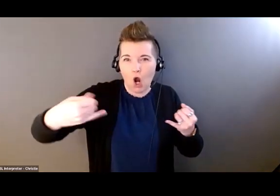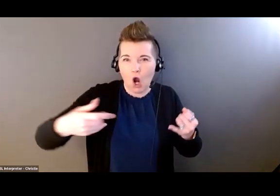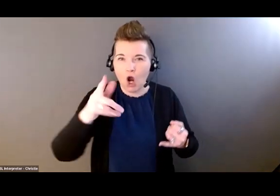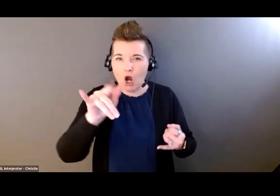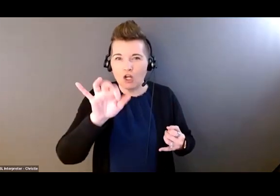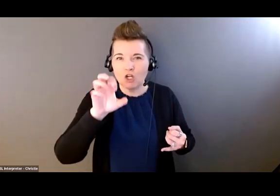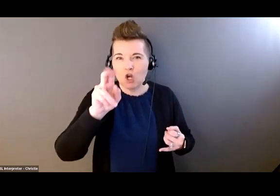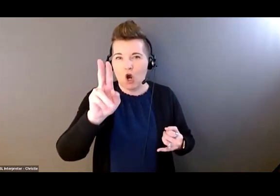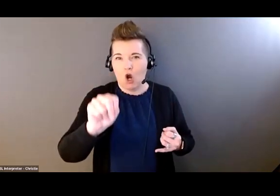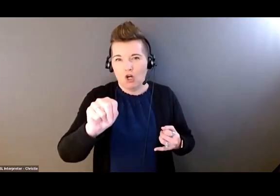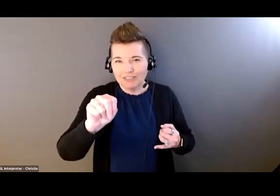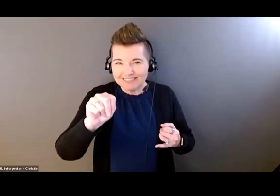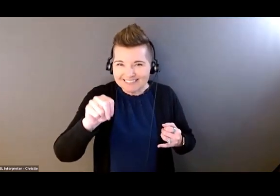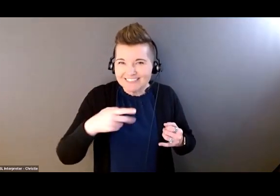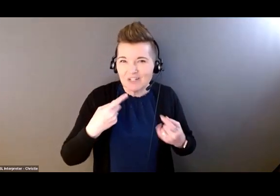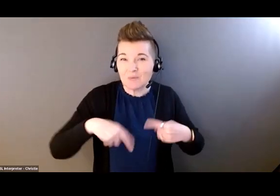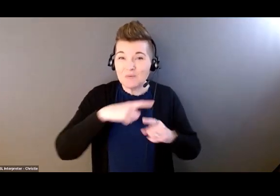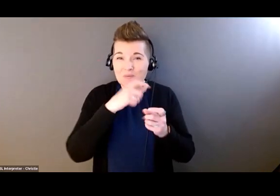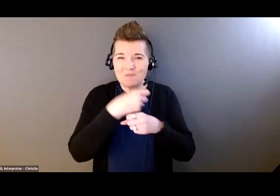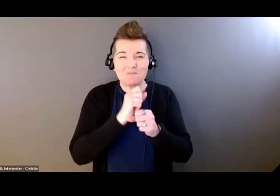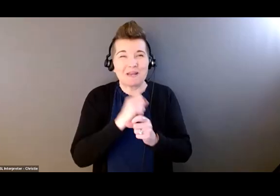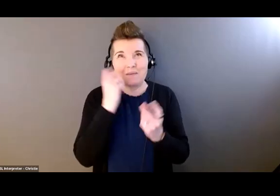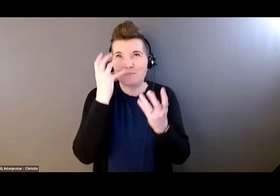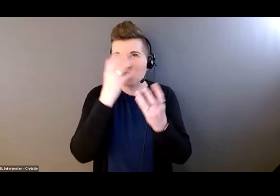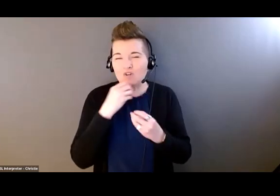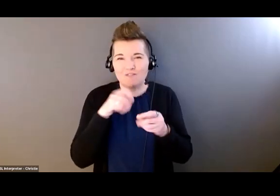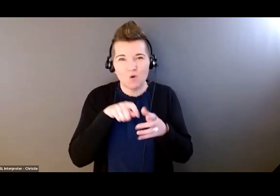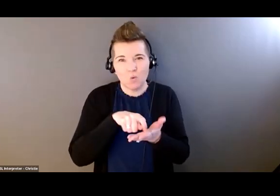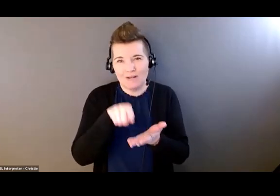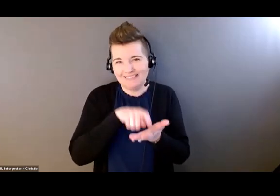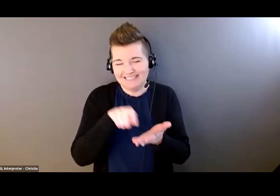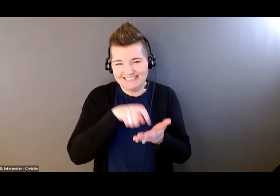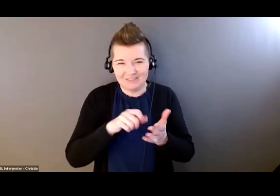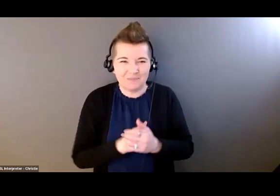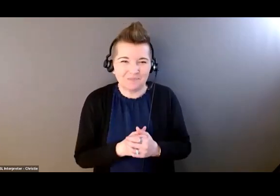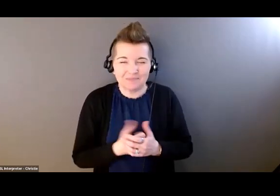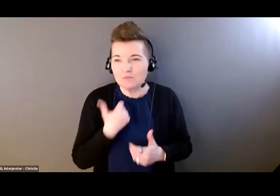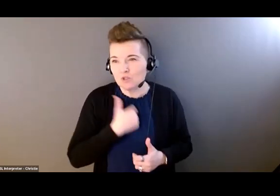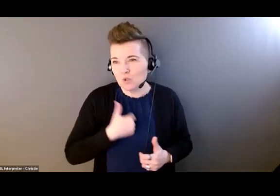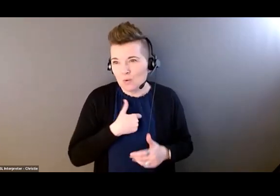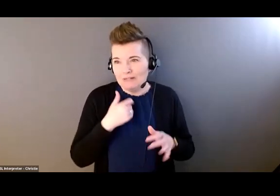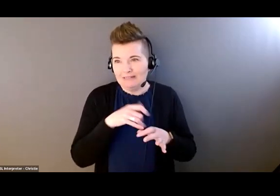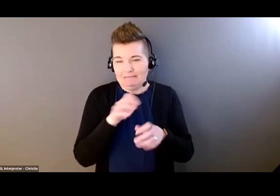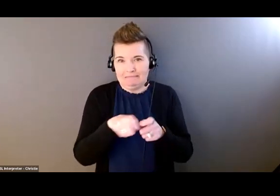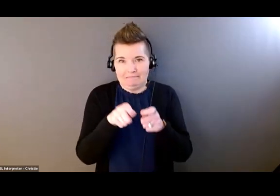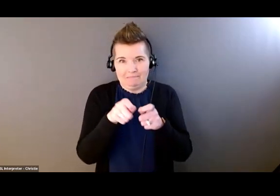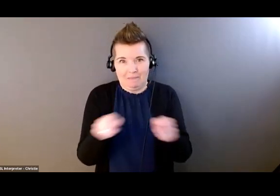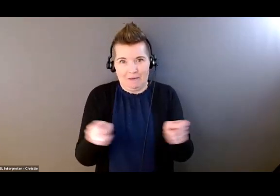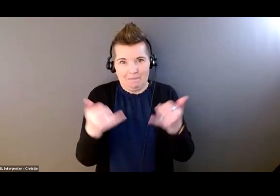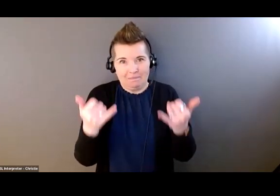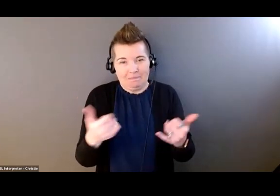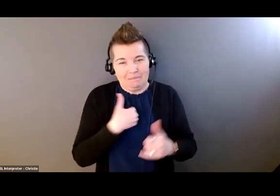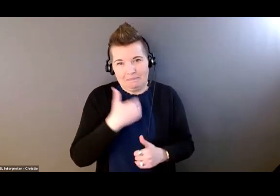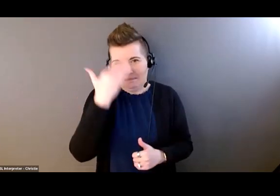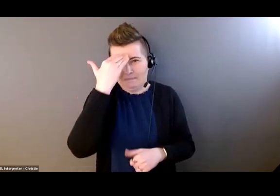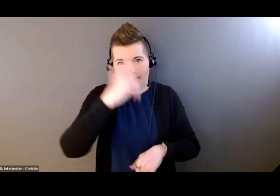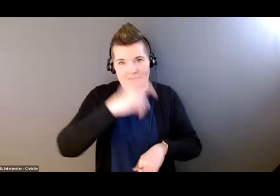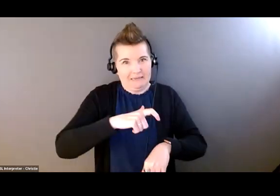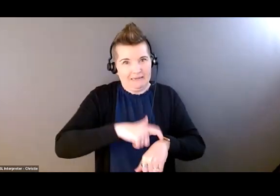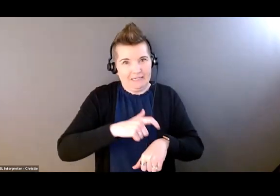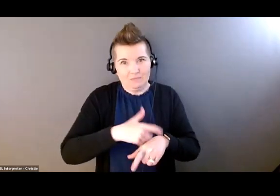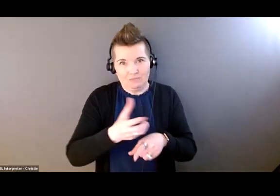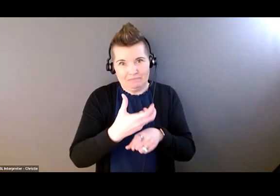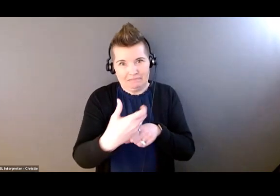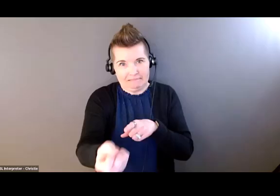We wanted to share a bit about just what to expect from HEC in the coming few months.